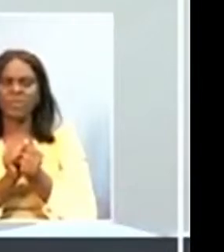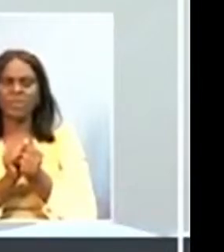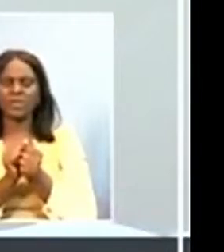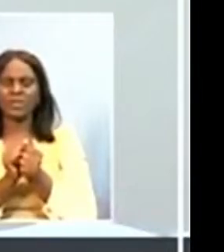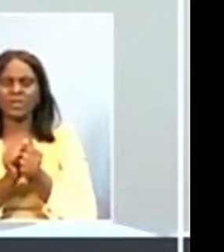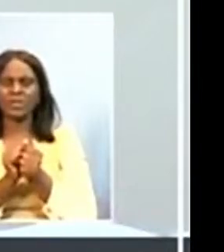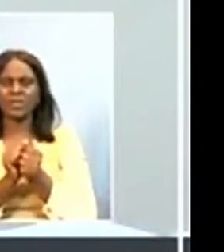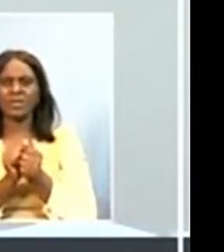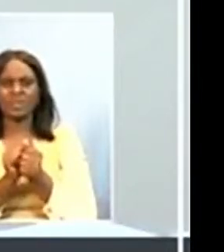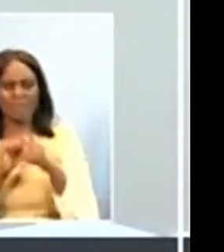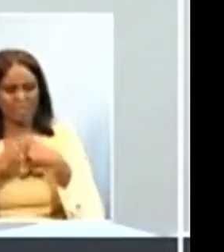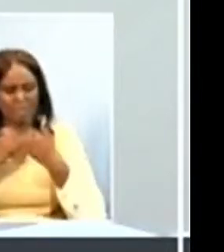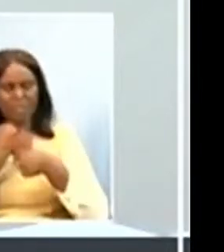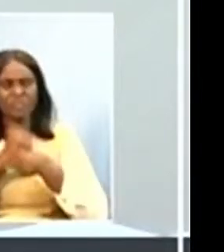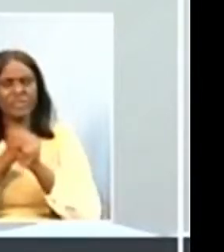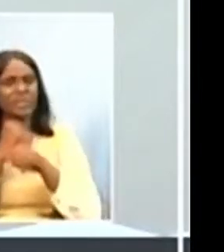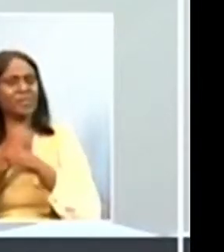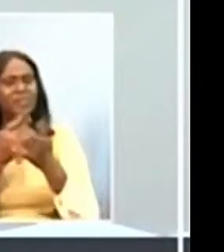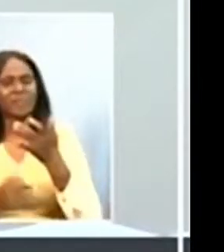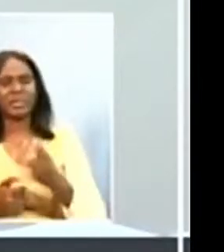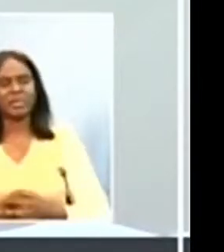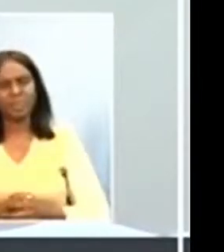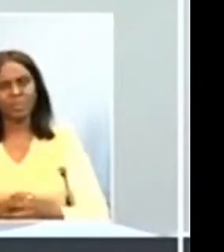What oversight are we making?